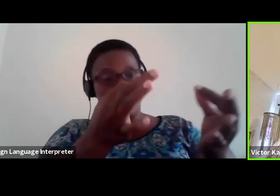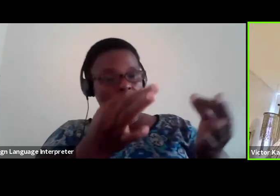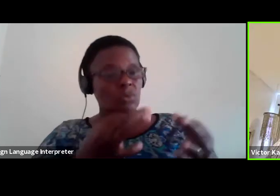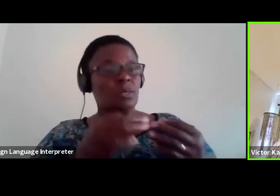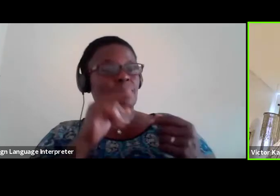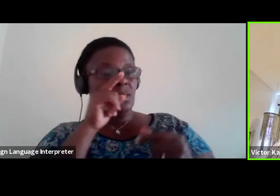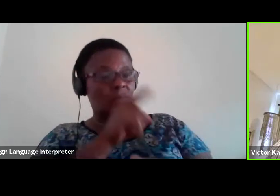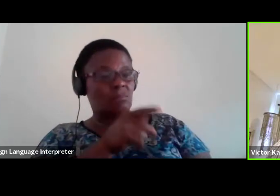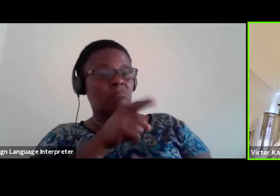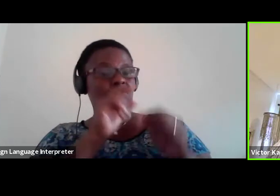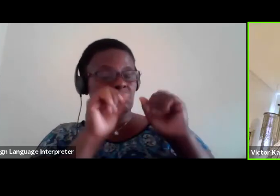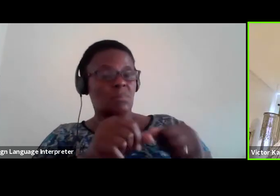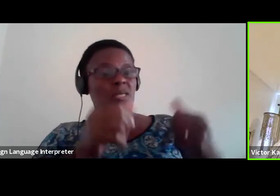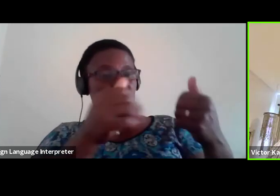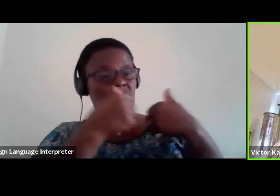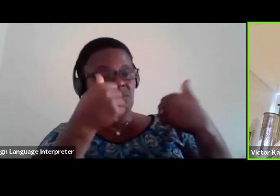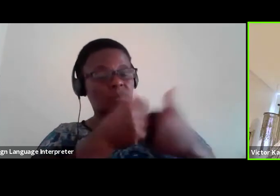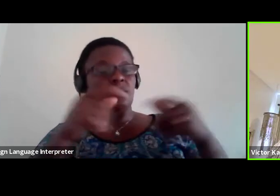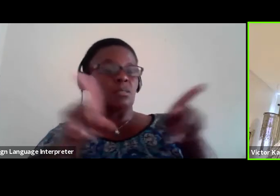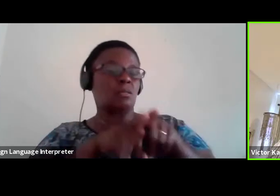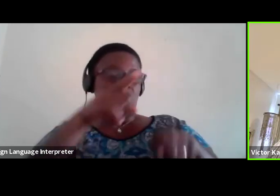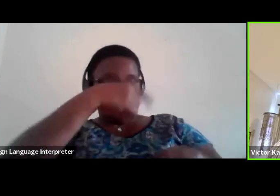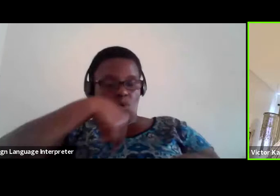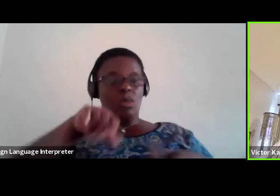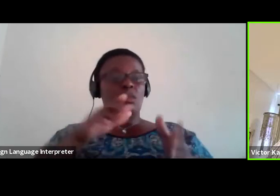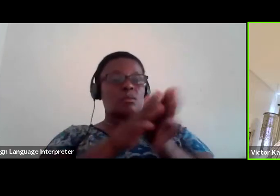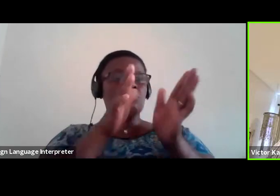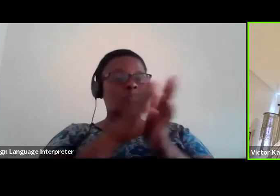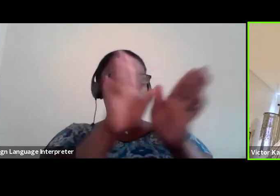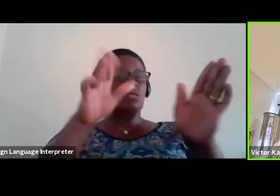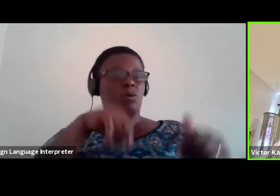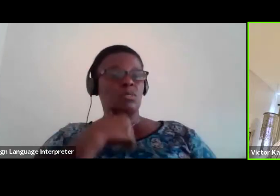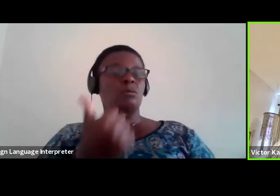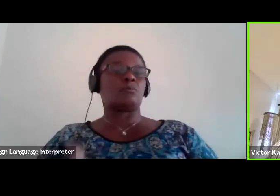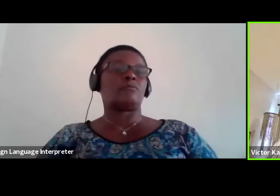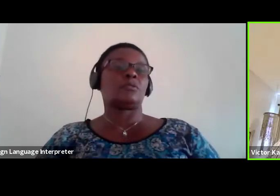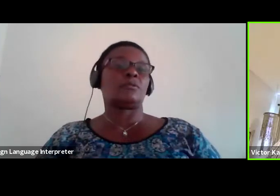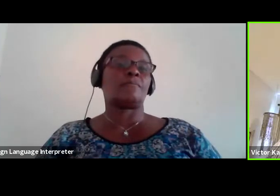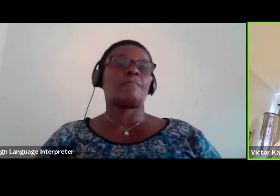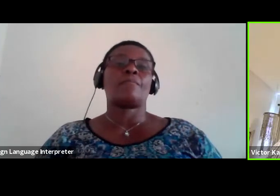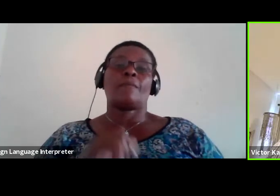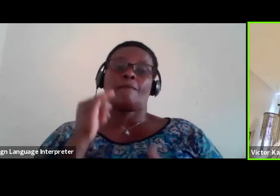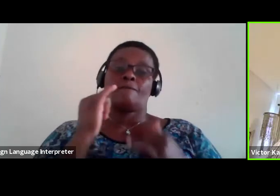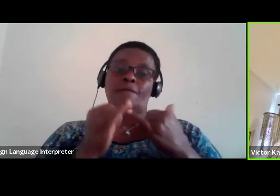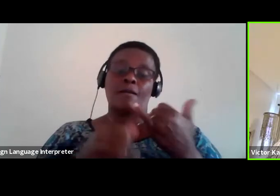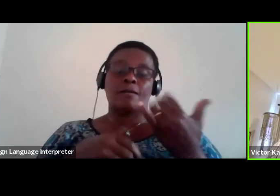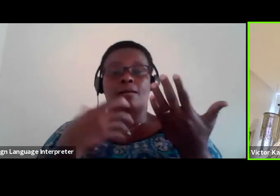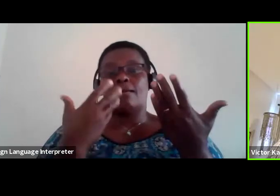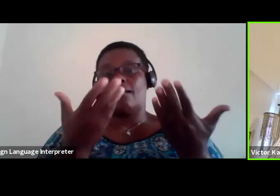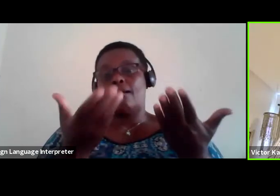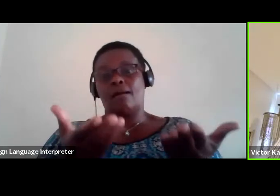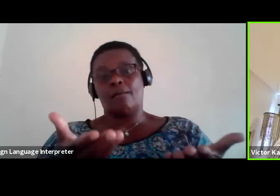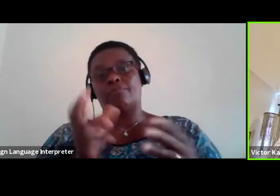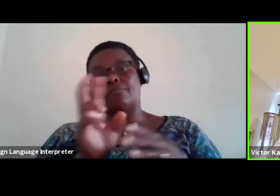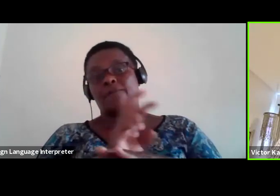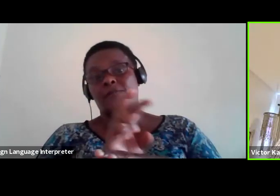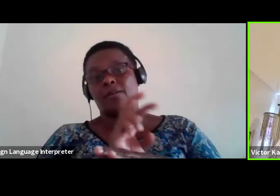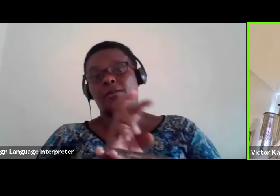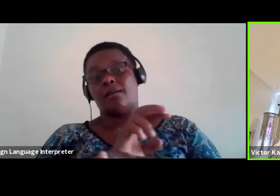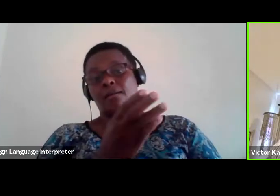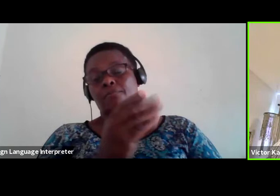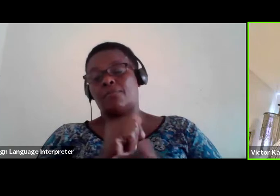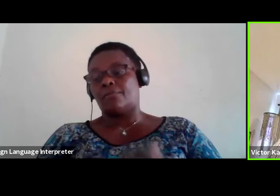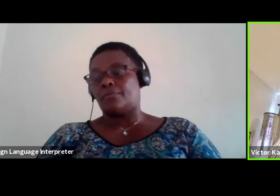governments, to express themselves on political issues. So as a result, we've seen that surveillance